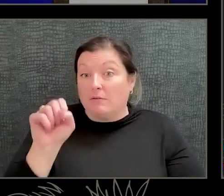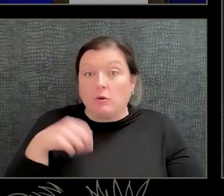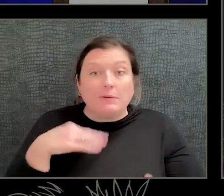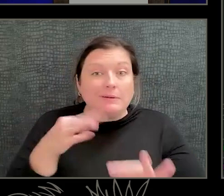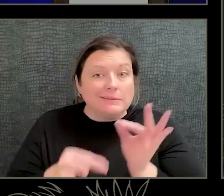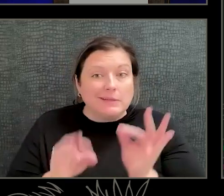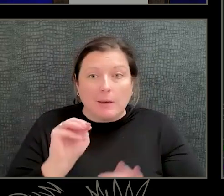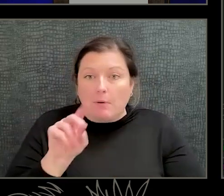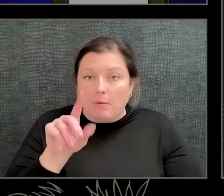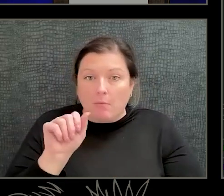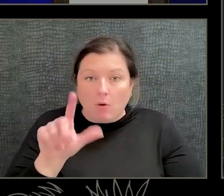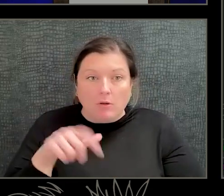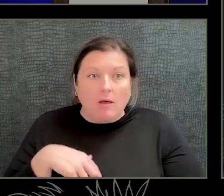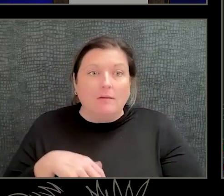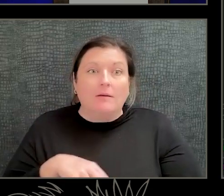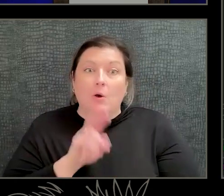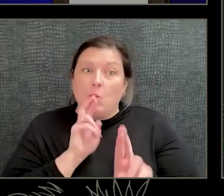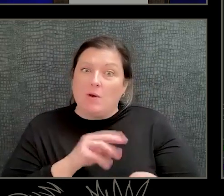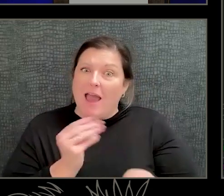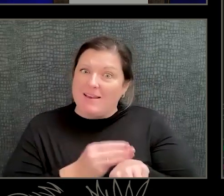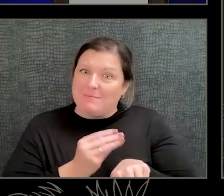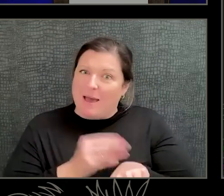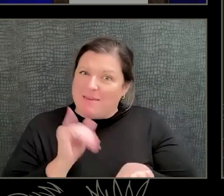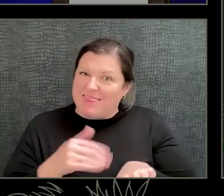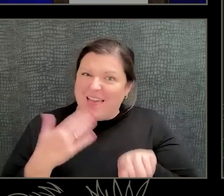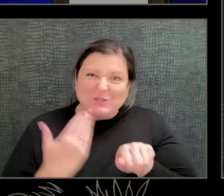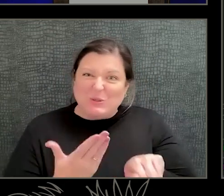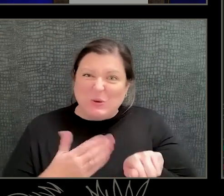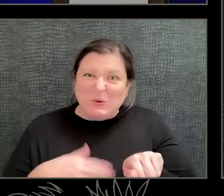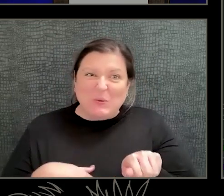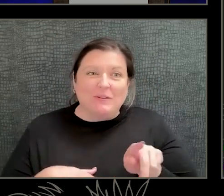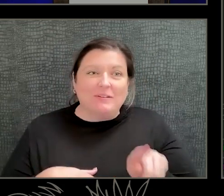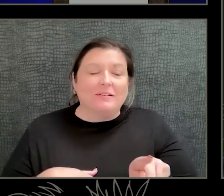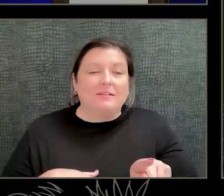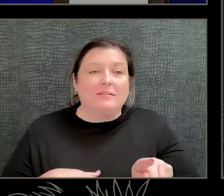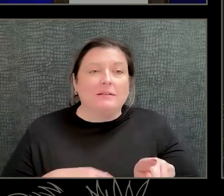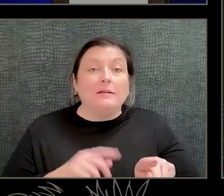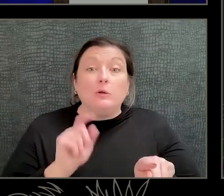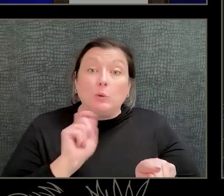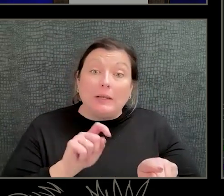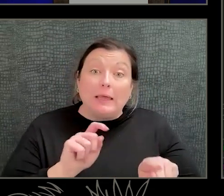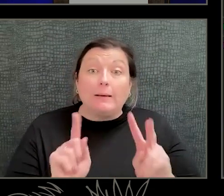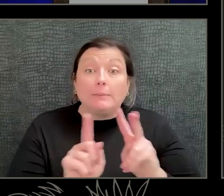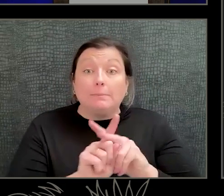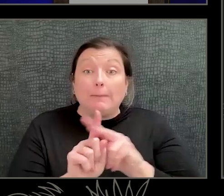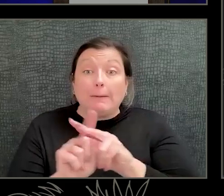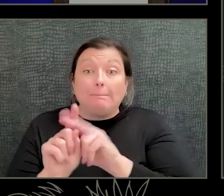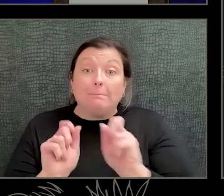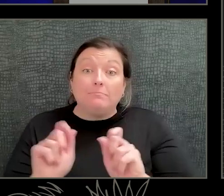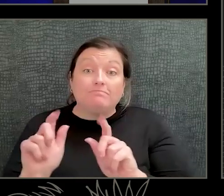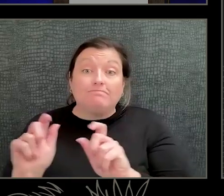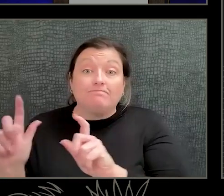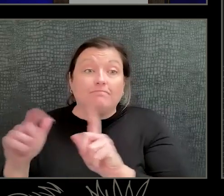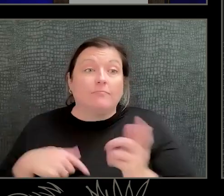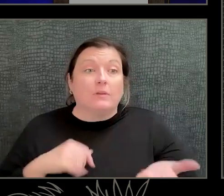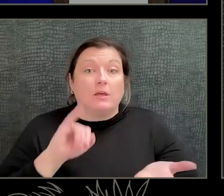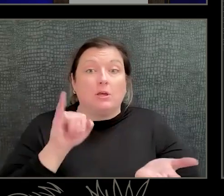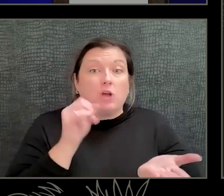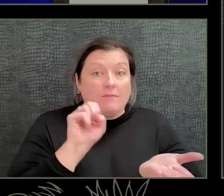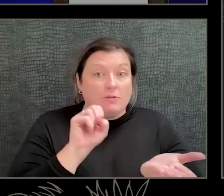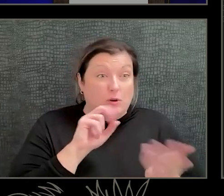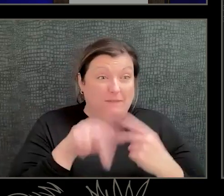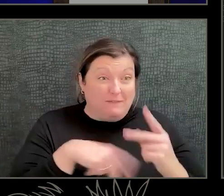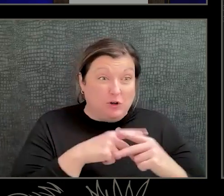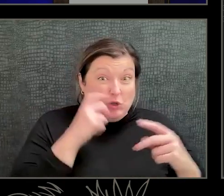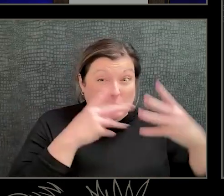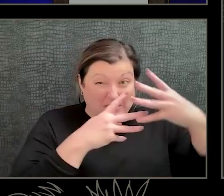modal. Hello, React Miami, that's you. It's a simple modal, you click it, things pop up. This is the JavaScript version of that. Can